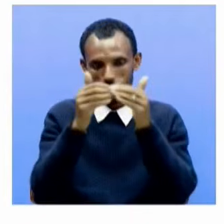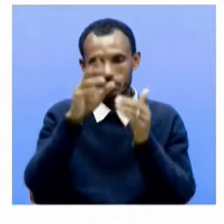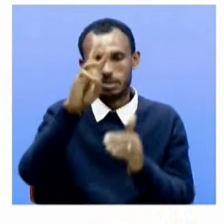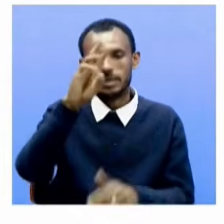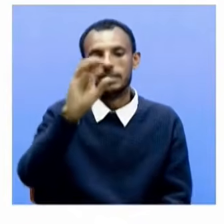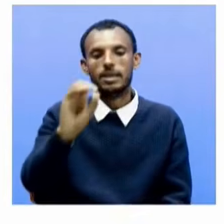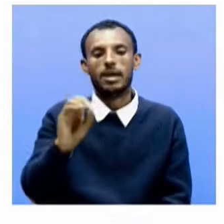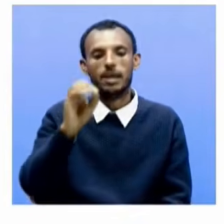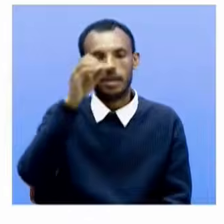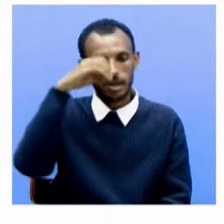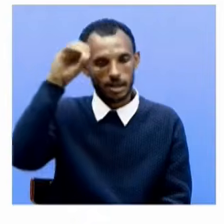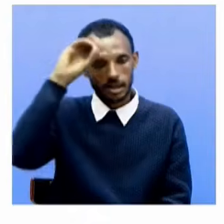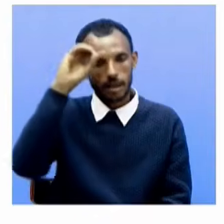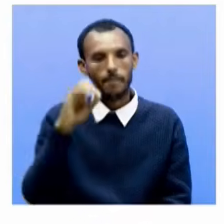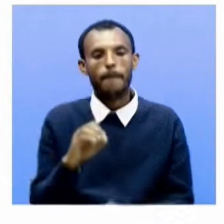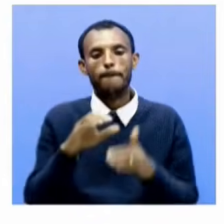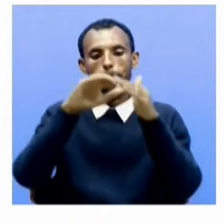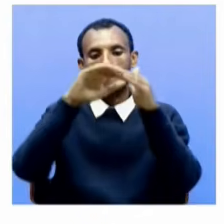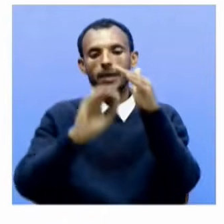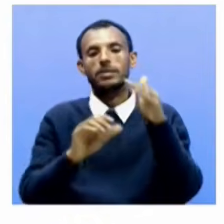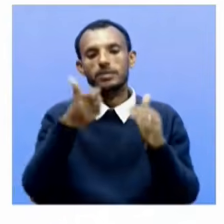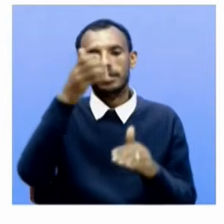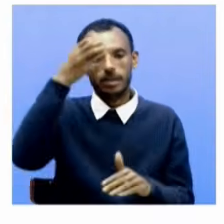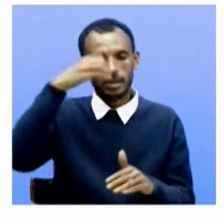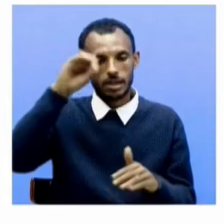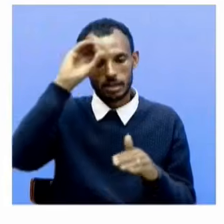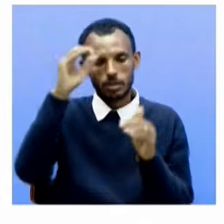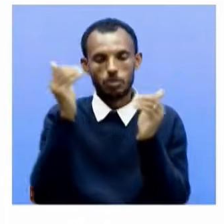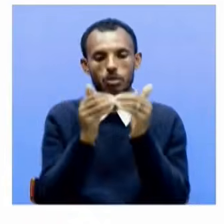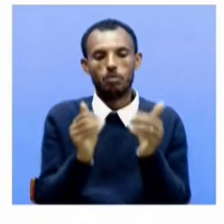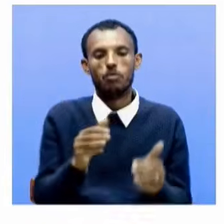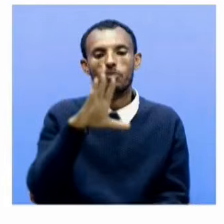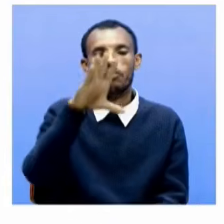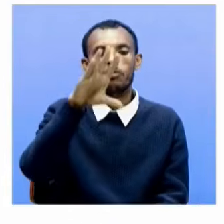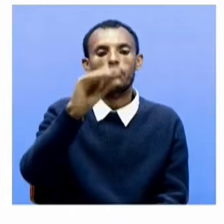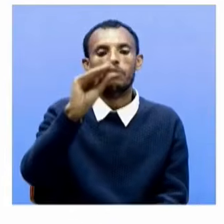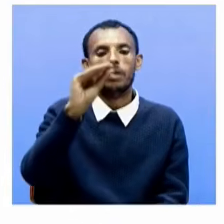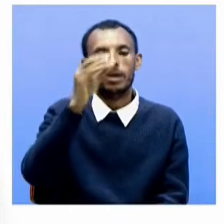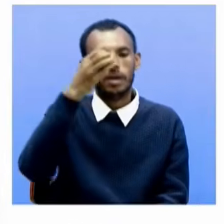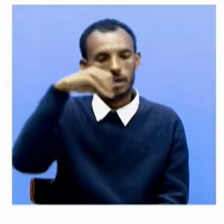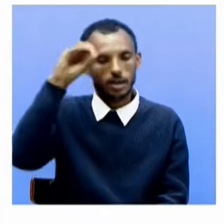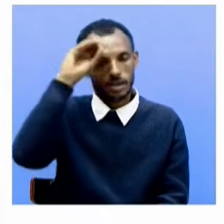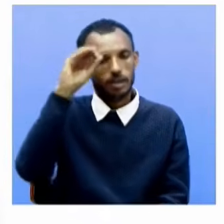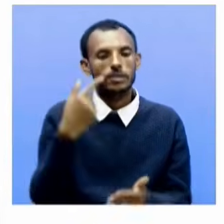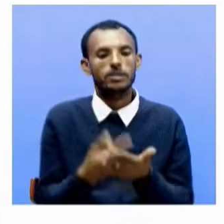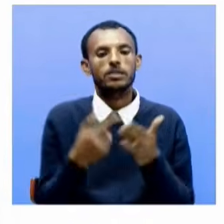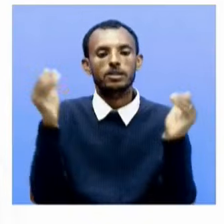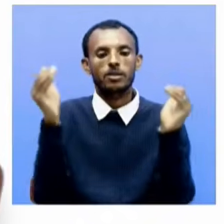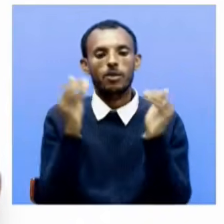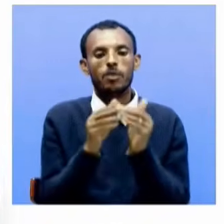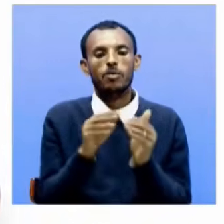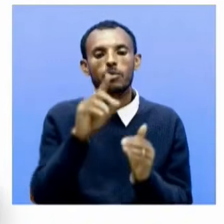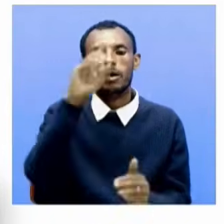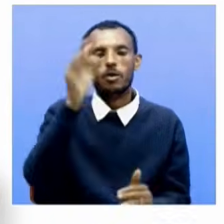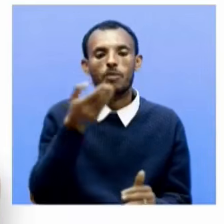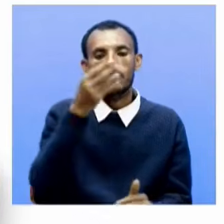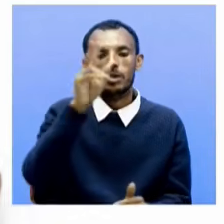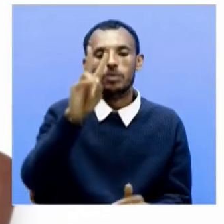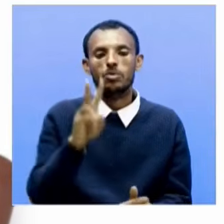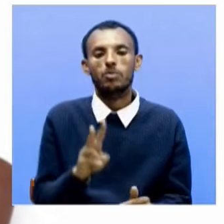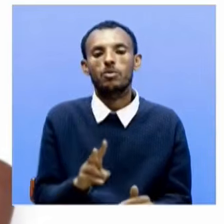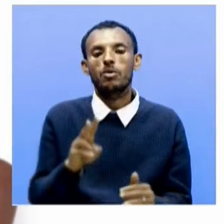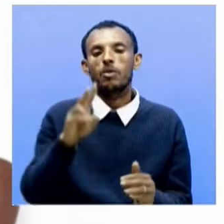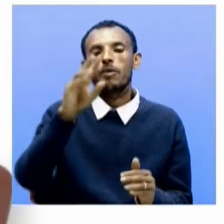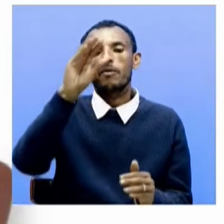60, right? 60 minus 10 is 50, right? So this becomes half of 50